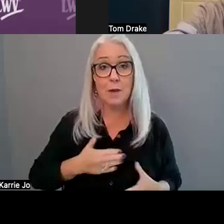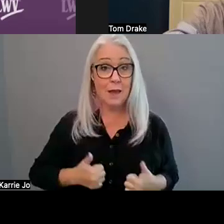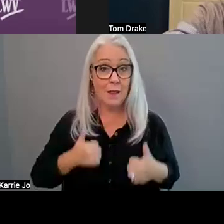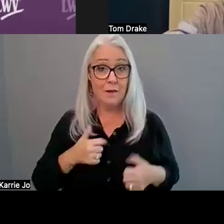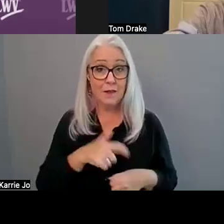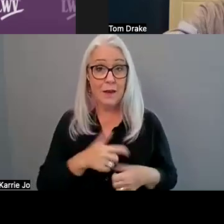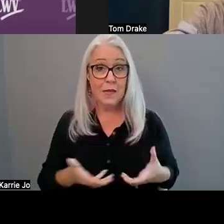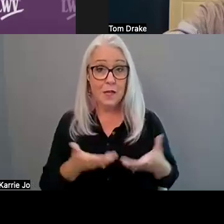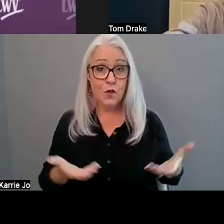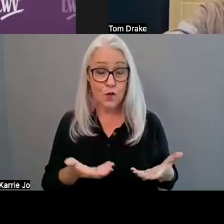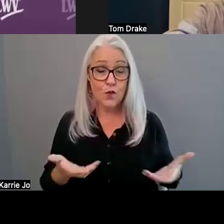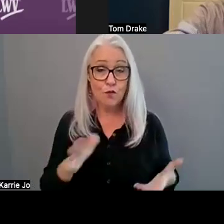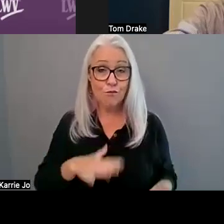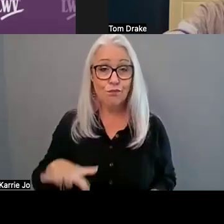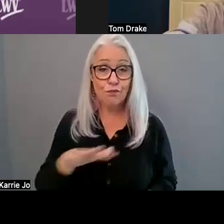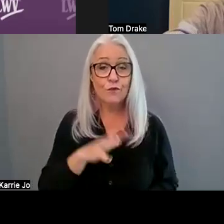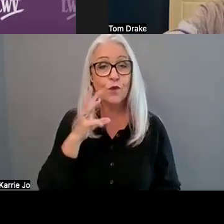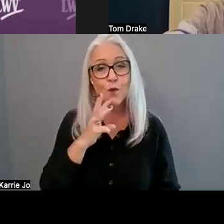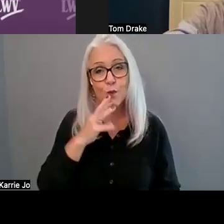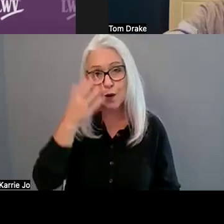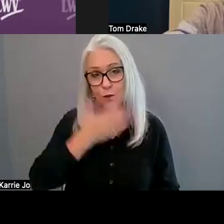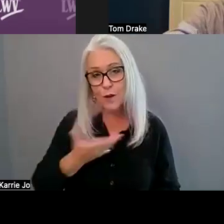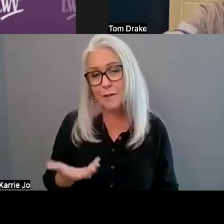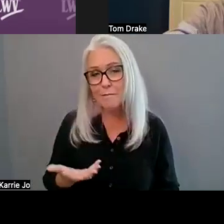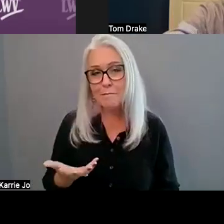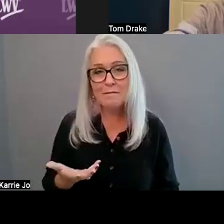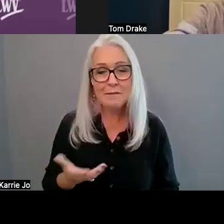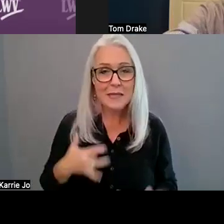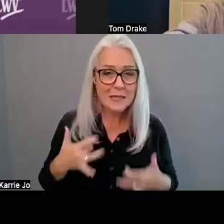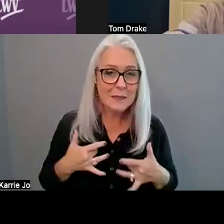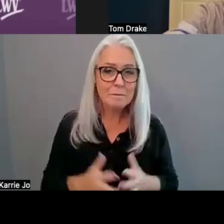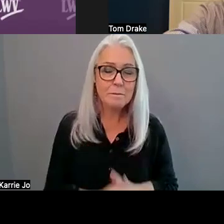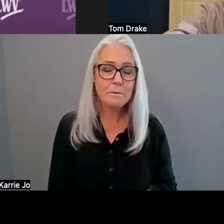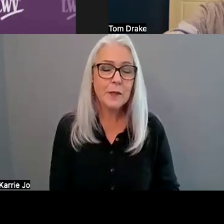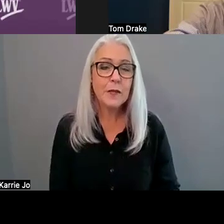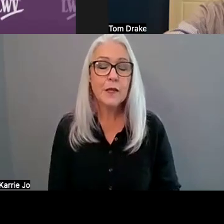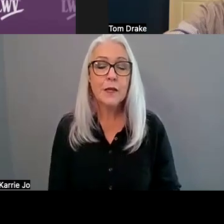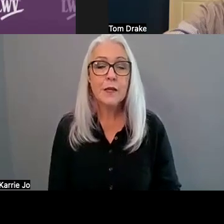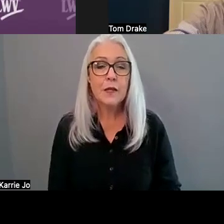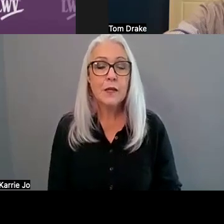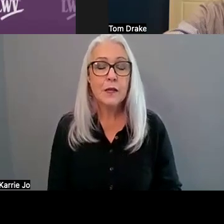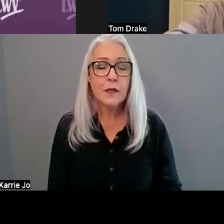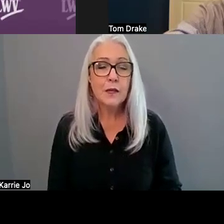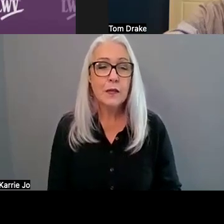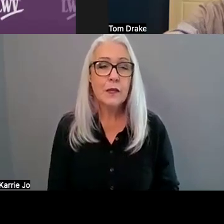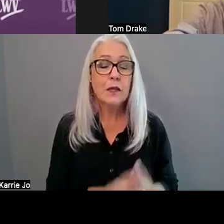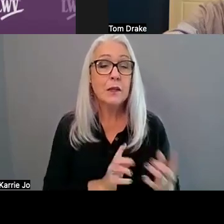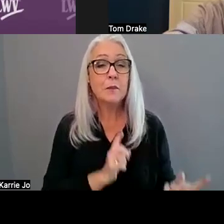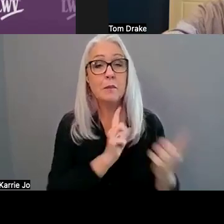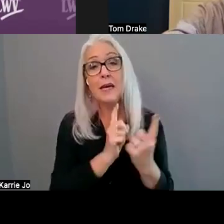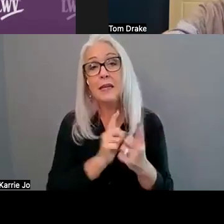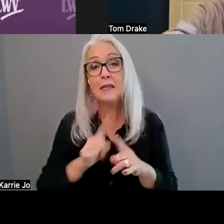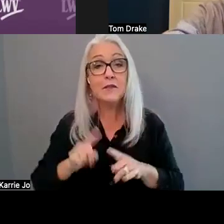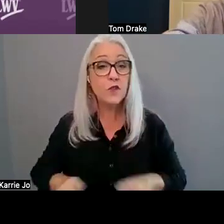village to our waterfront, or even just in my life. When we met with engineers and we're getting opinions about this most